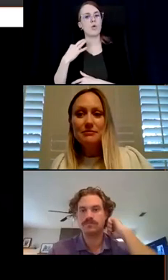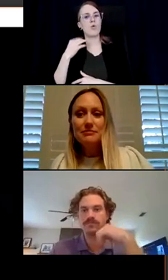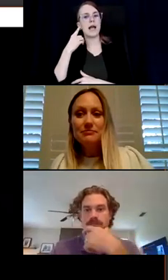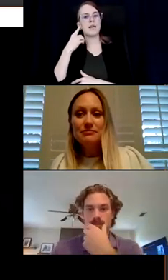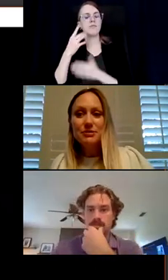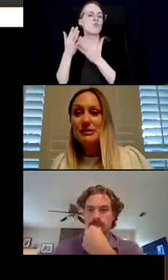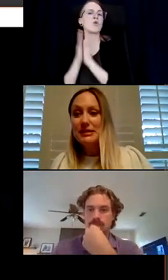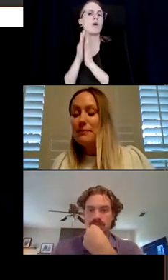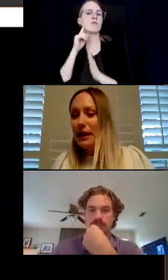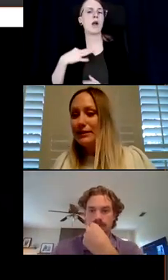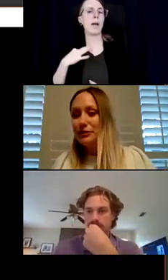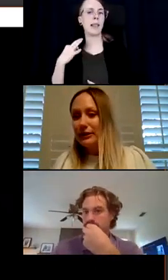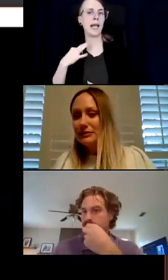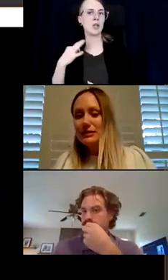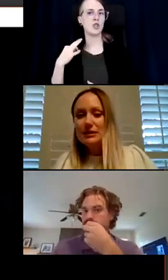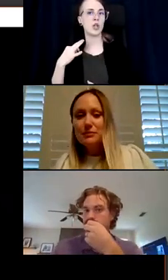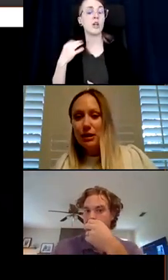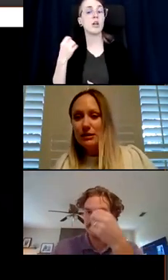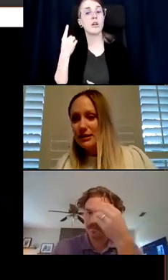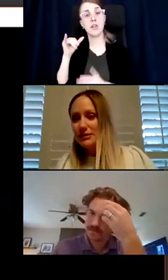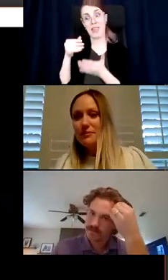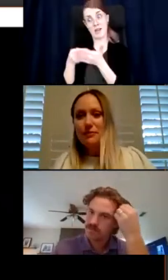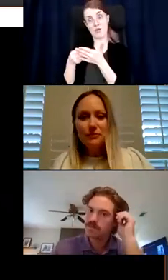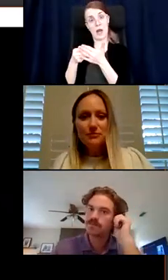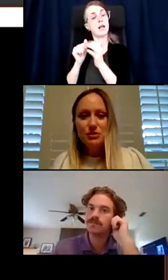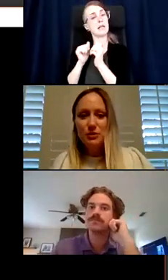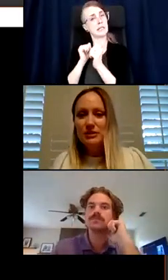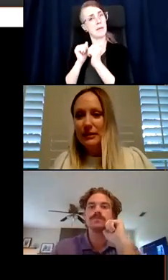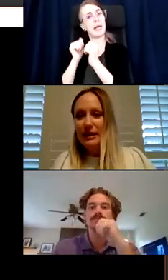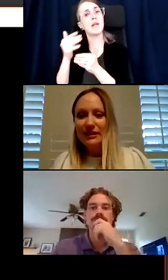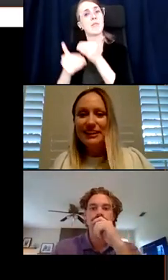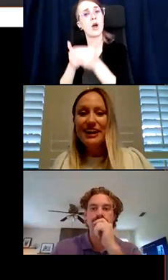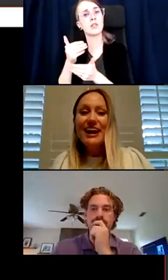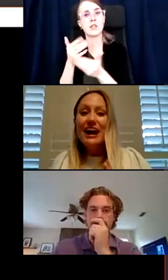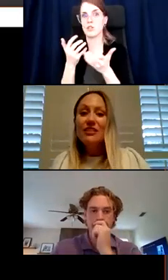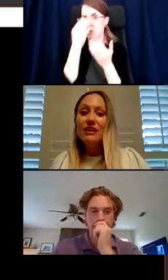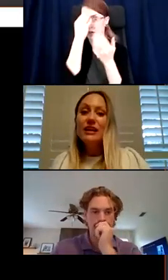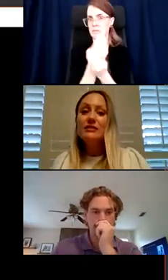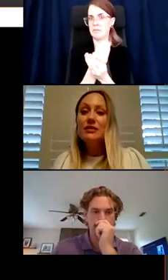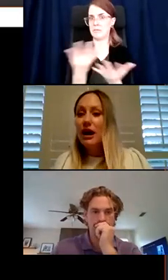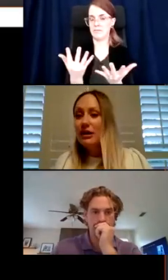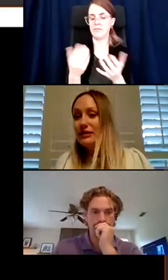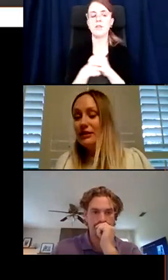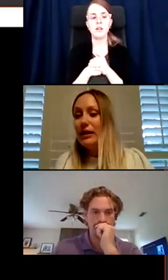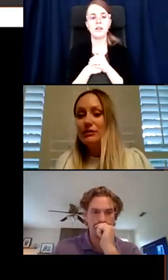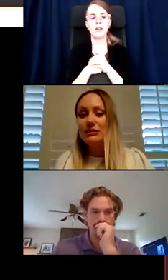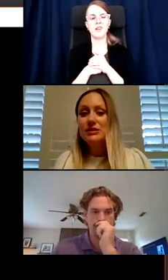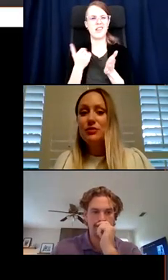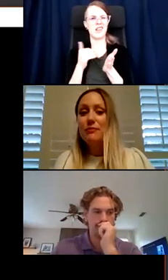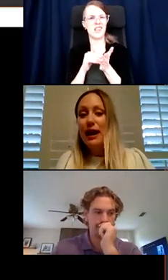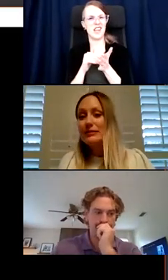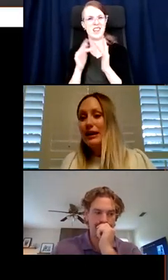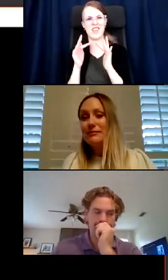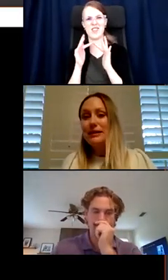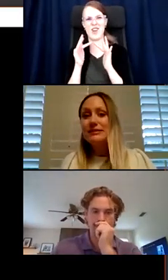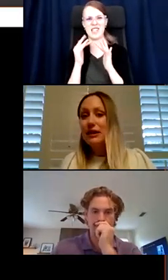is a competitive grant process. Just wanted to make that clear. And then again, the contact email addresses